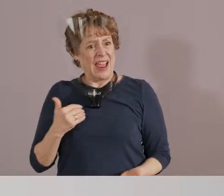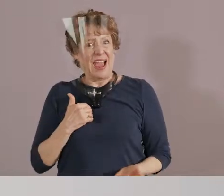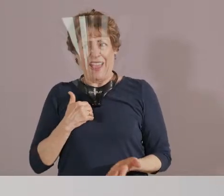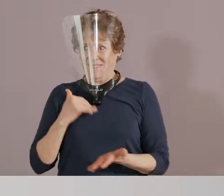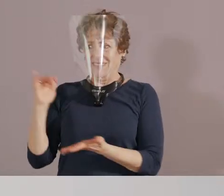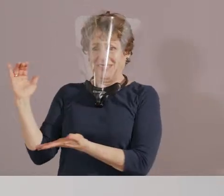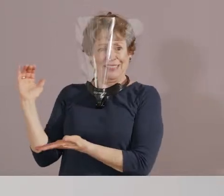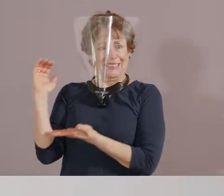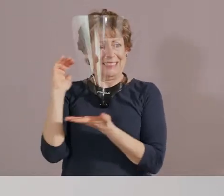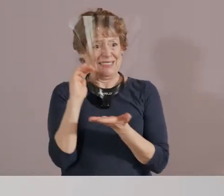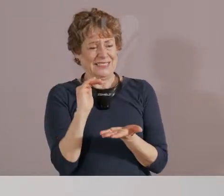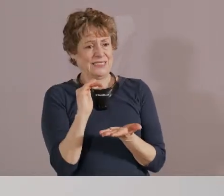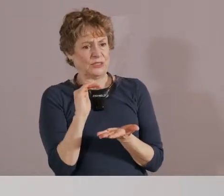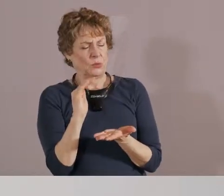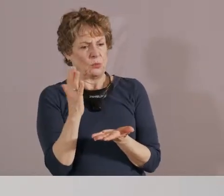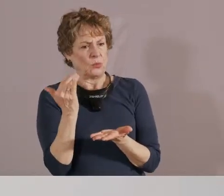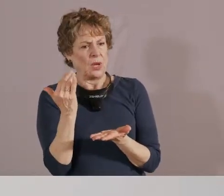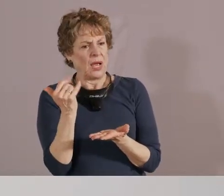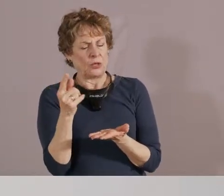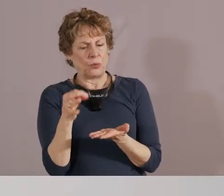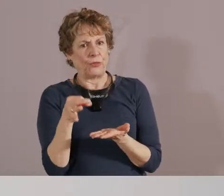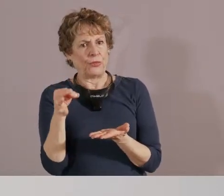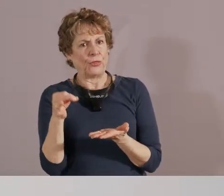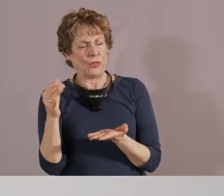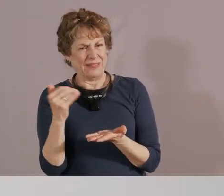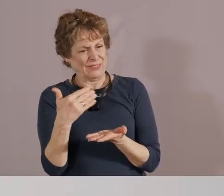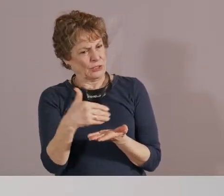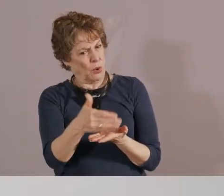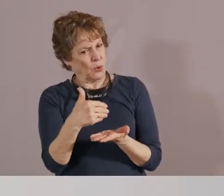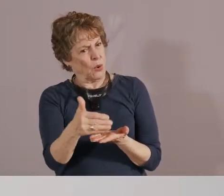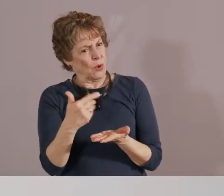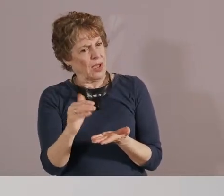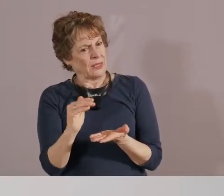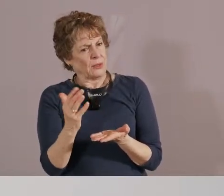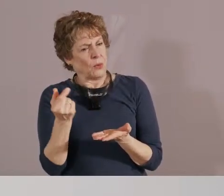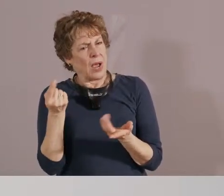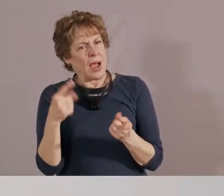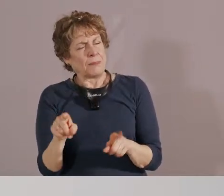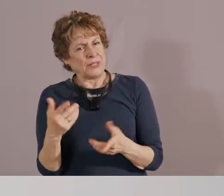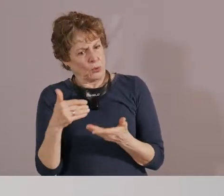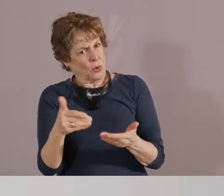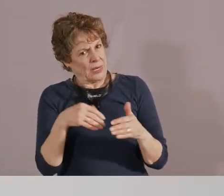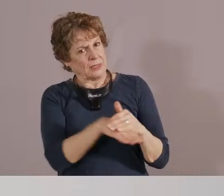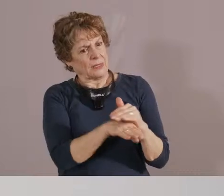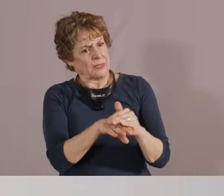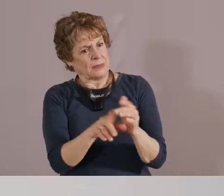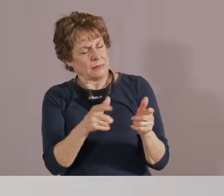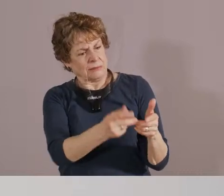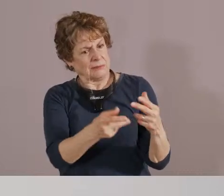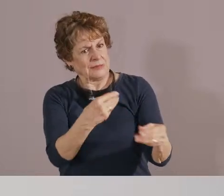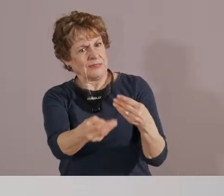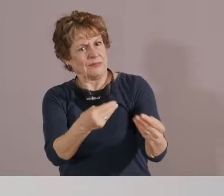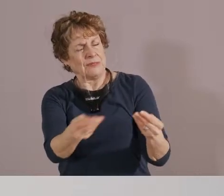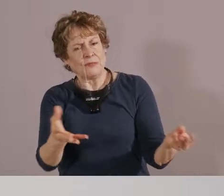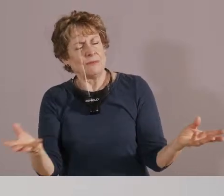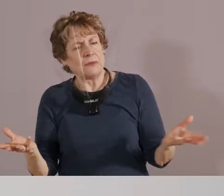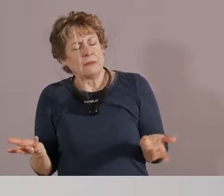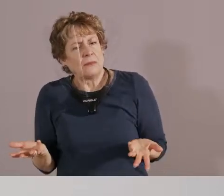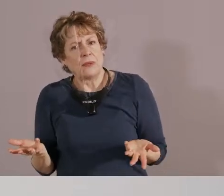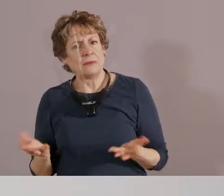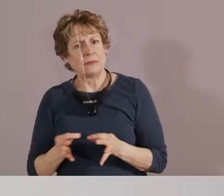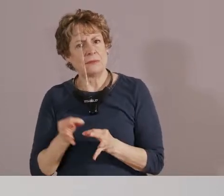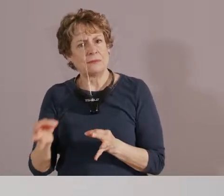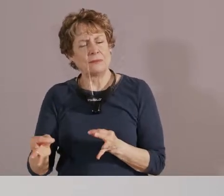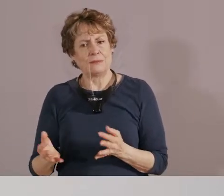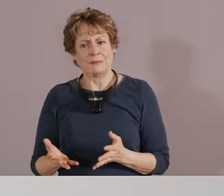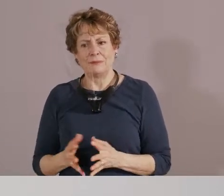why wait if that's what you chose to do, or what happened with that whole thing? And I'll have another question too. Yeah, absolutely. So with